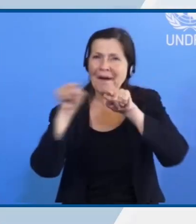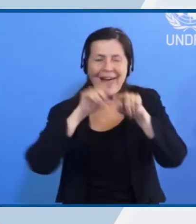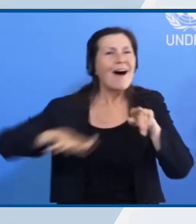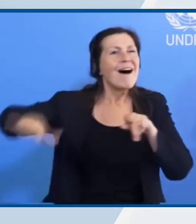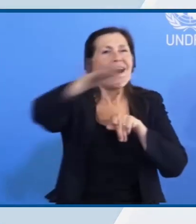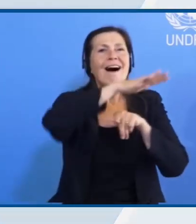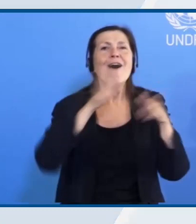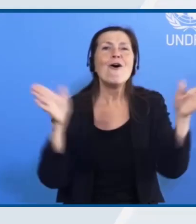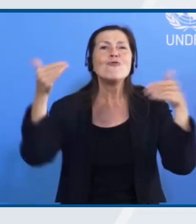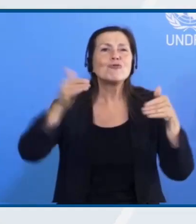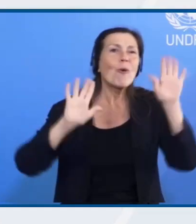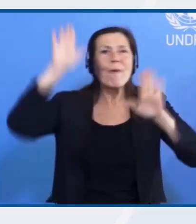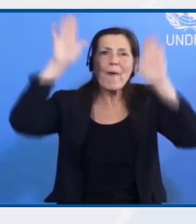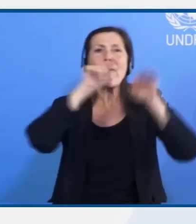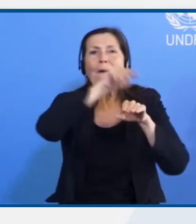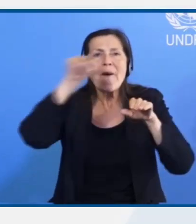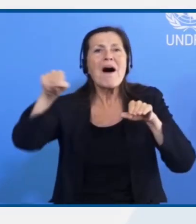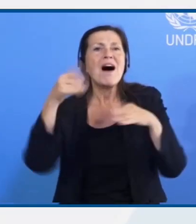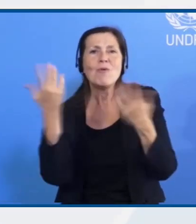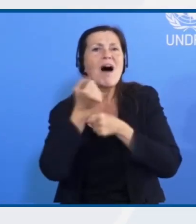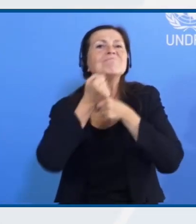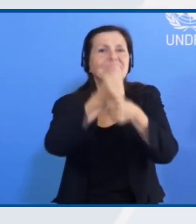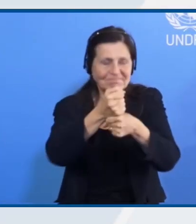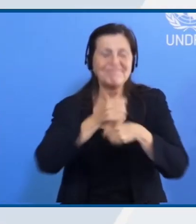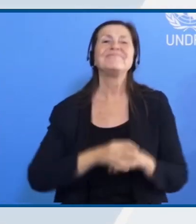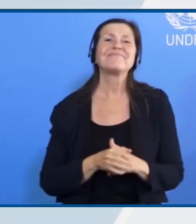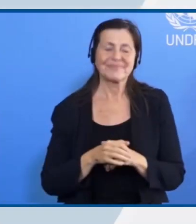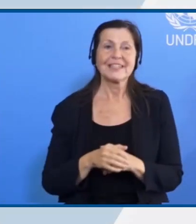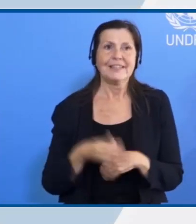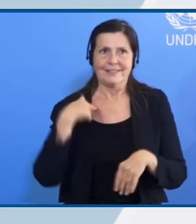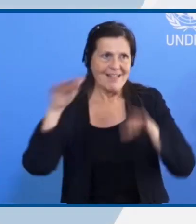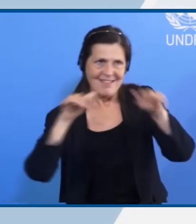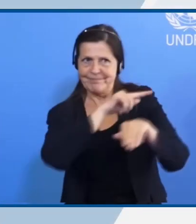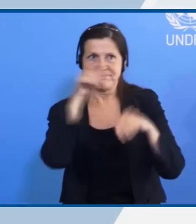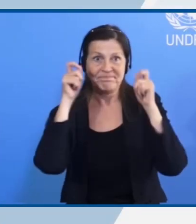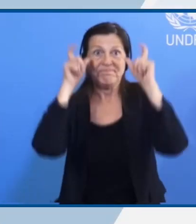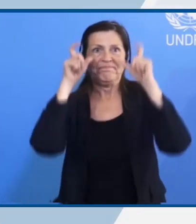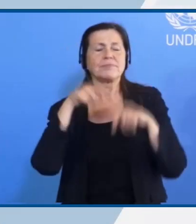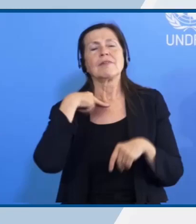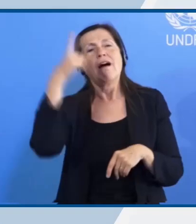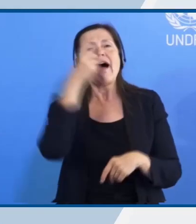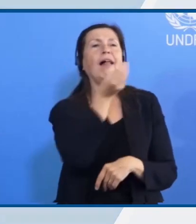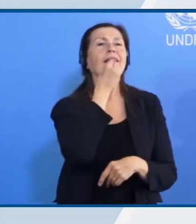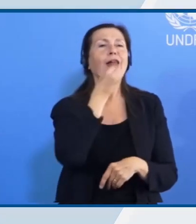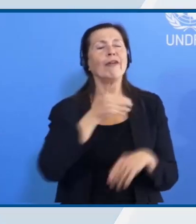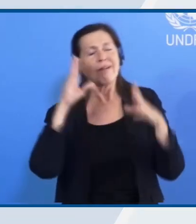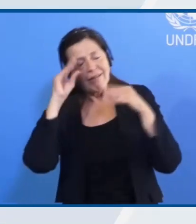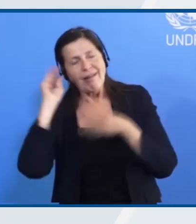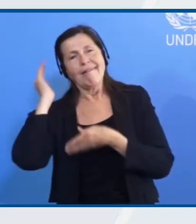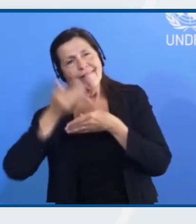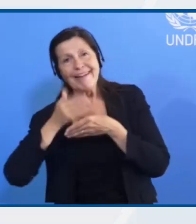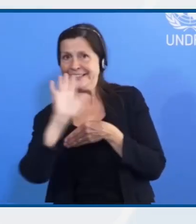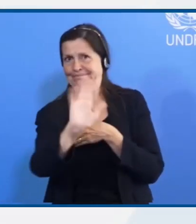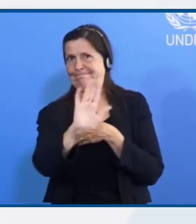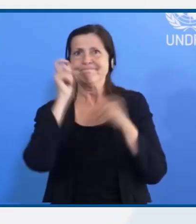the room. Thank you very much for giving me the opportunity, you know, of keeping you a bit awake after lunch and knowing who we got. So with no